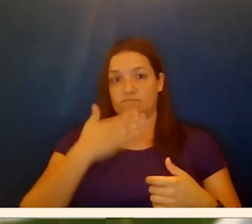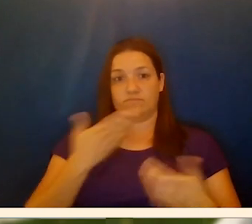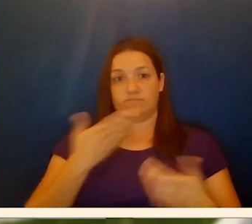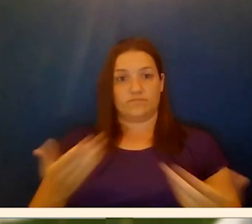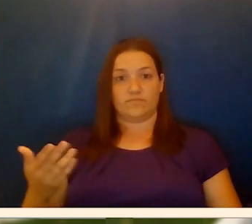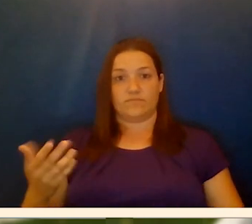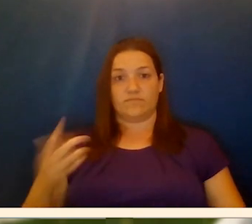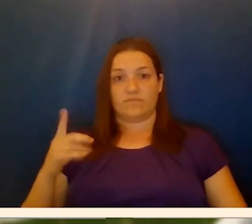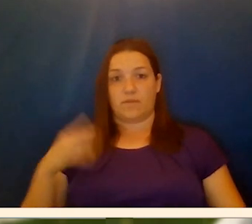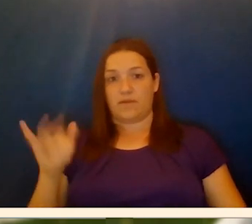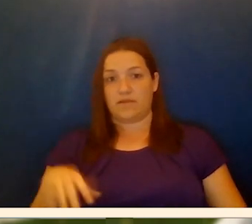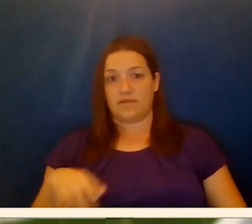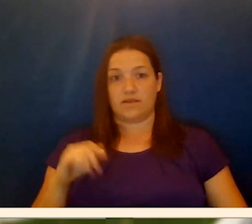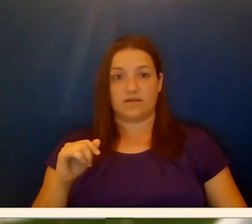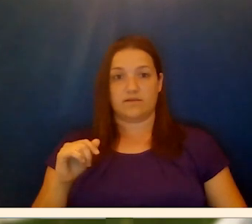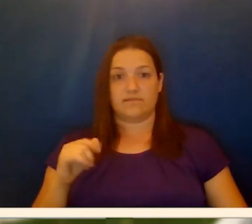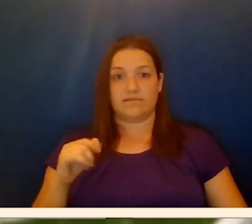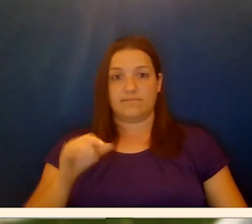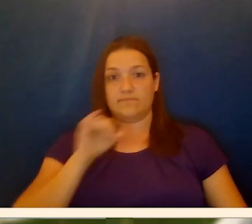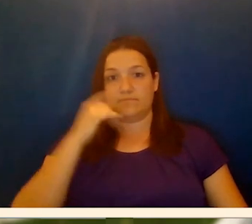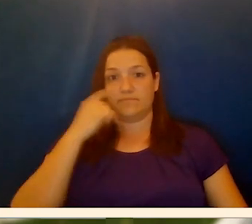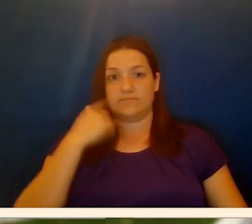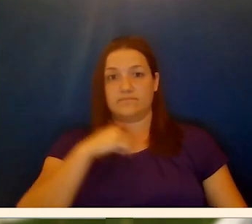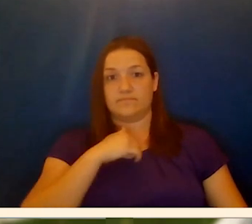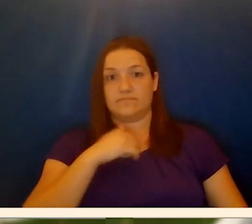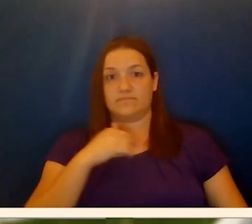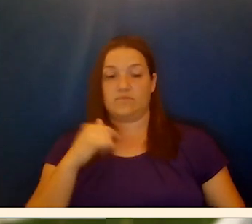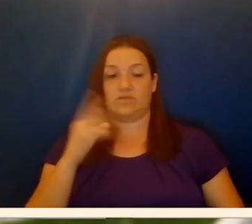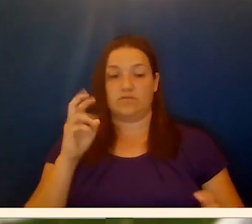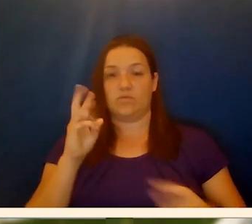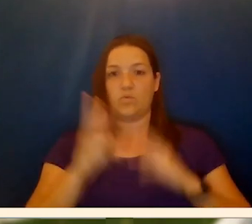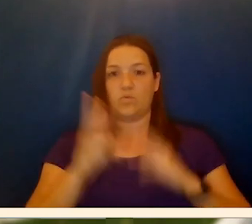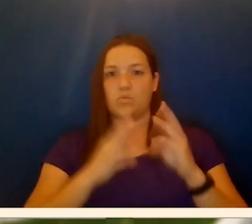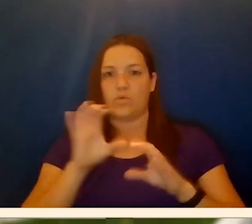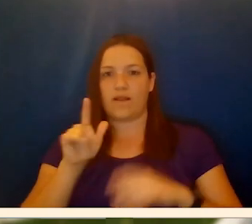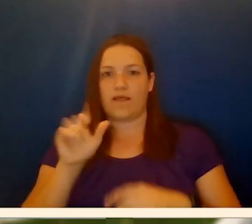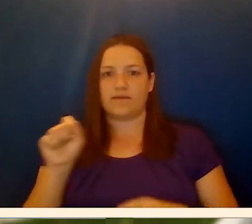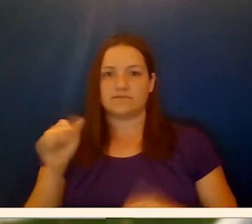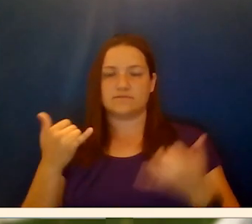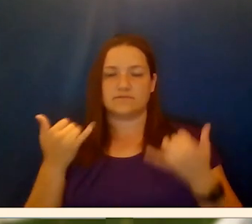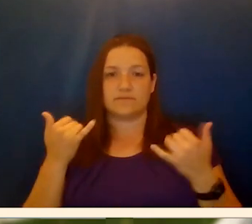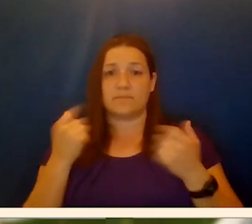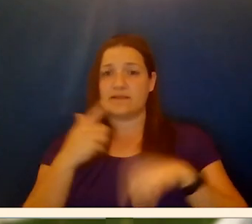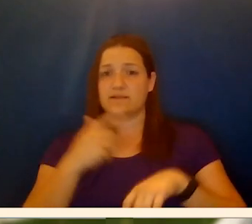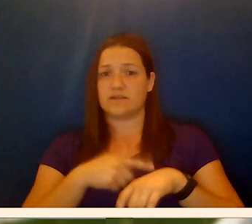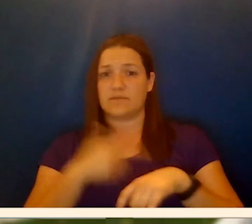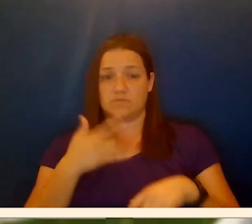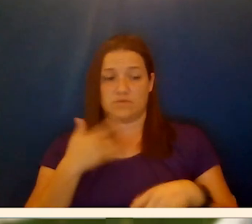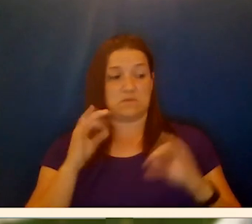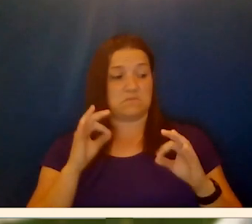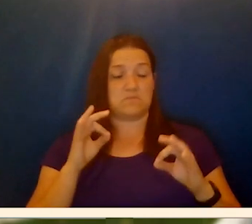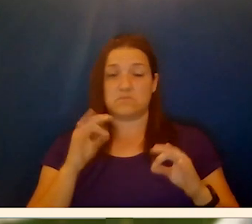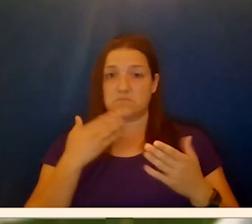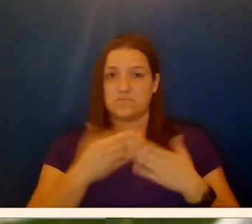about that. We don't consider ourselves to be world-class right now. Many times we are, but